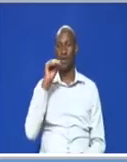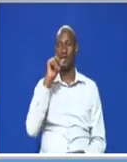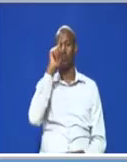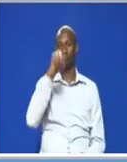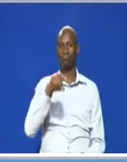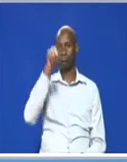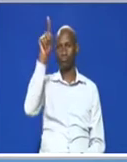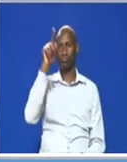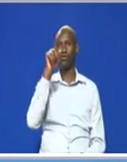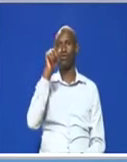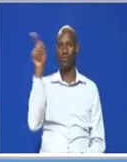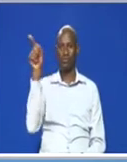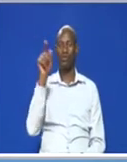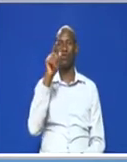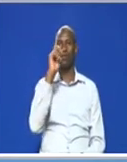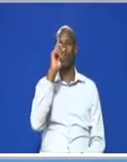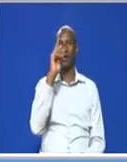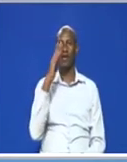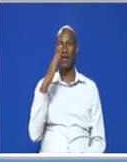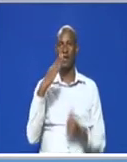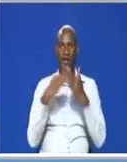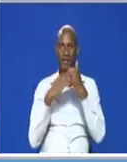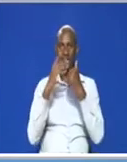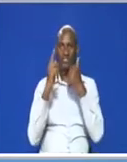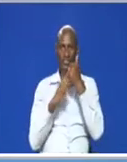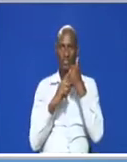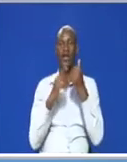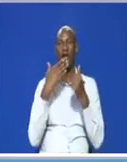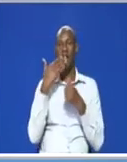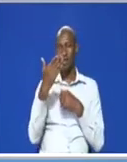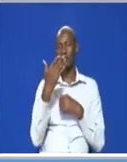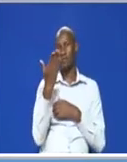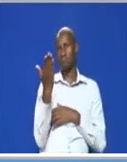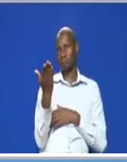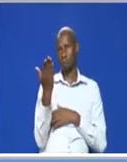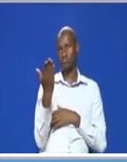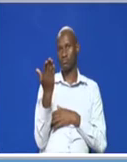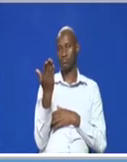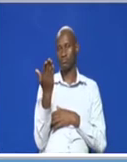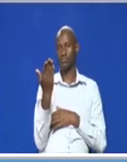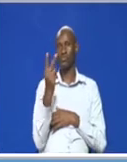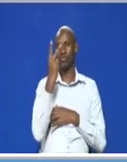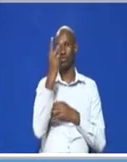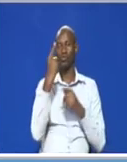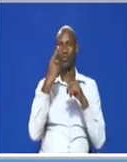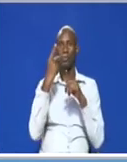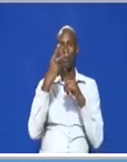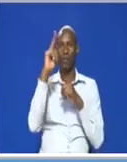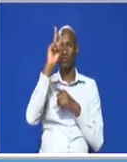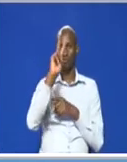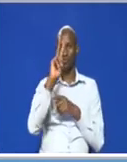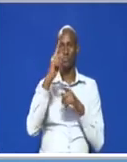Very good. This is the answer. As a product of prime factors, it is 2 to power 2 times 7 to power